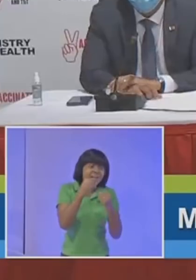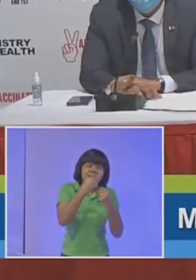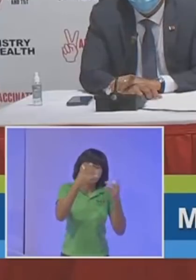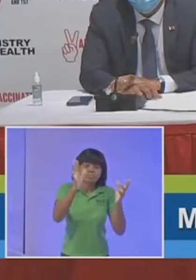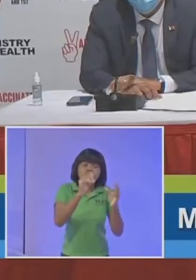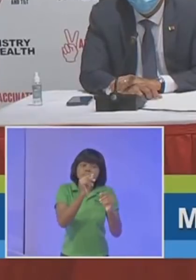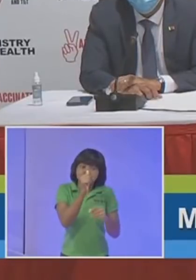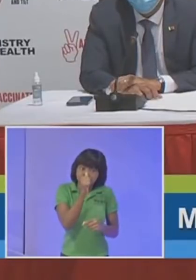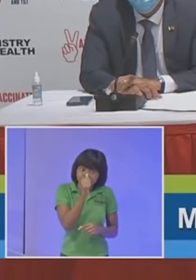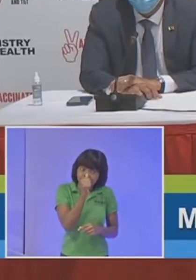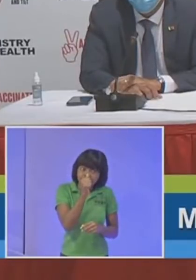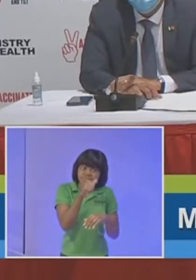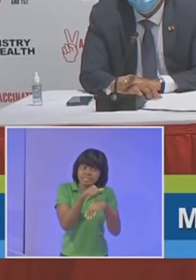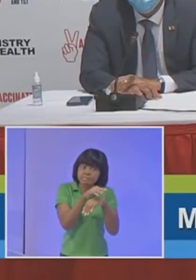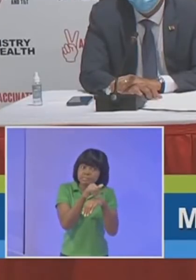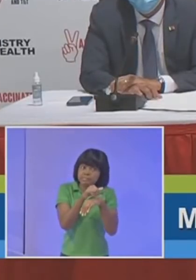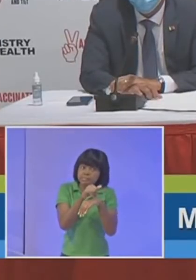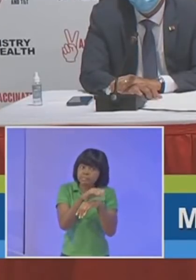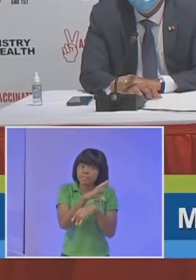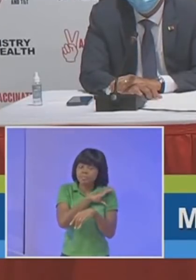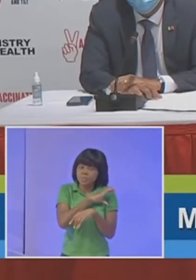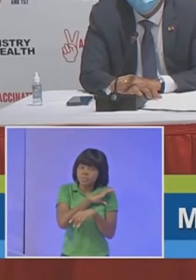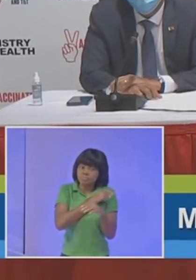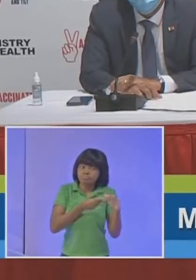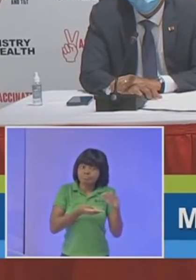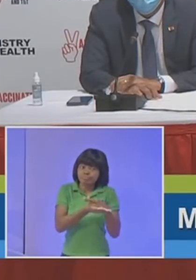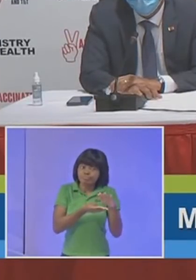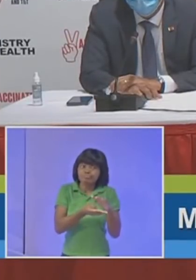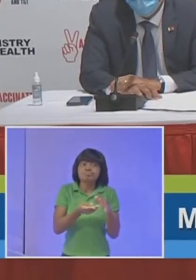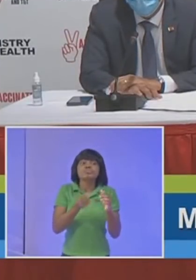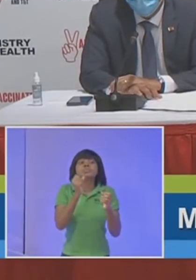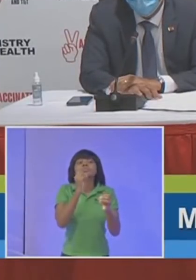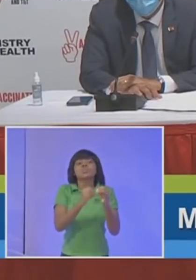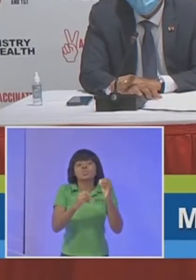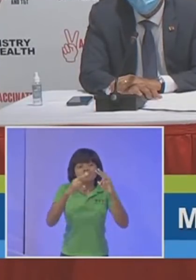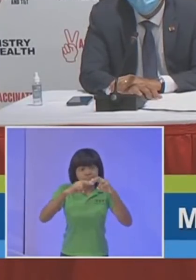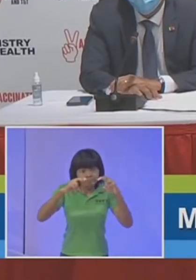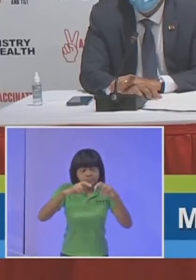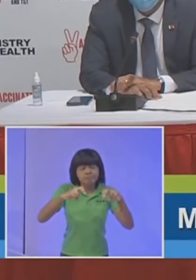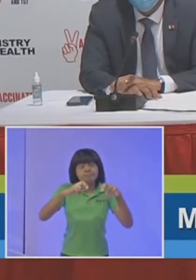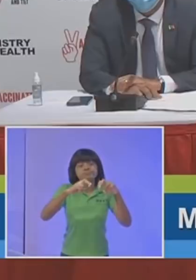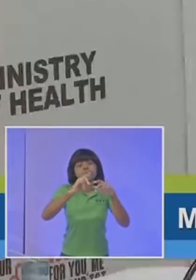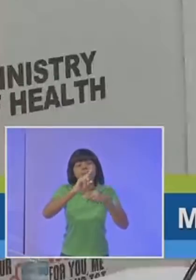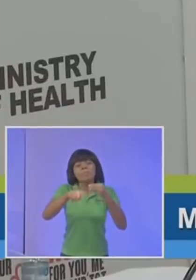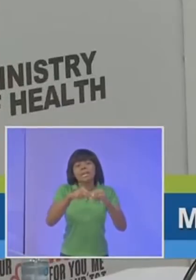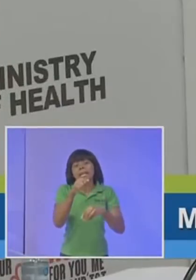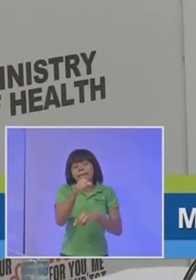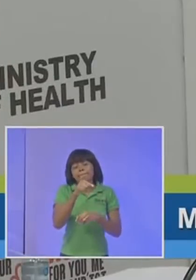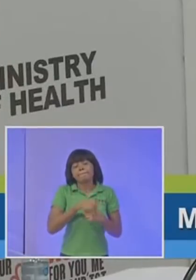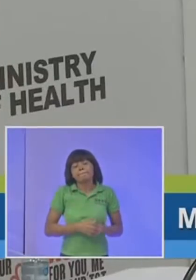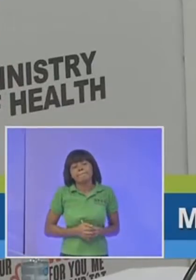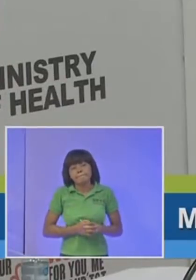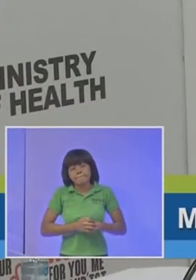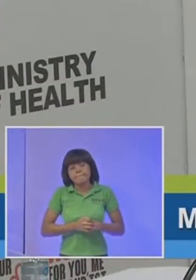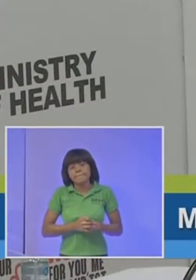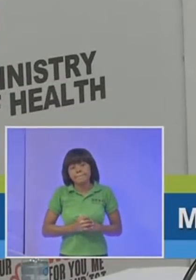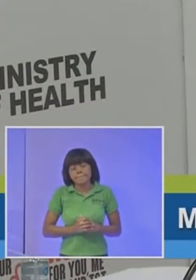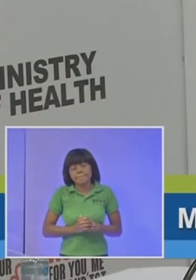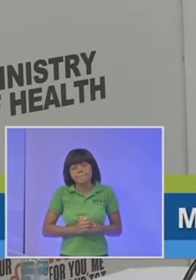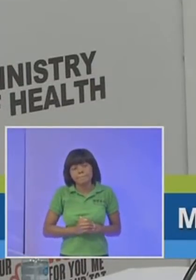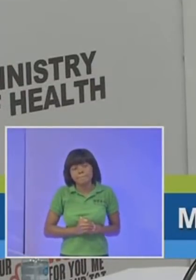terms of the quarantine period, as I said in my presentation earlier, the quarantine period being a period from when you are